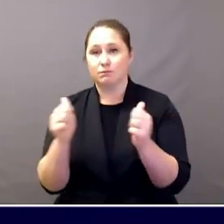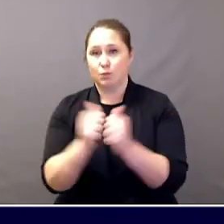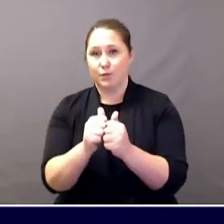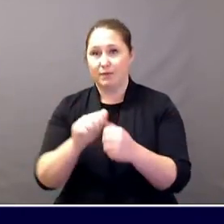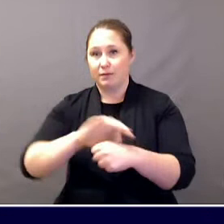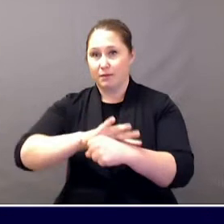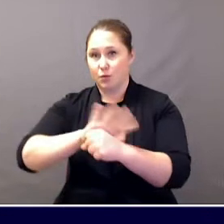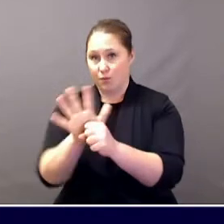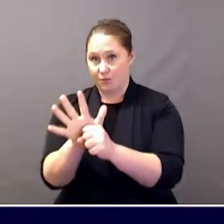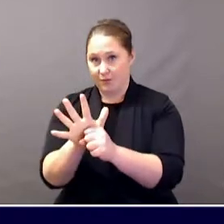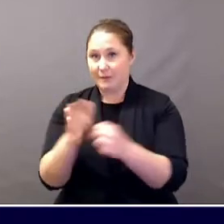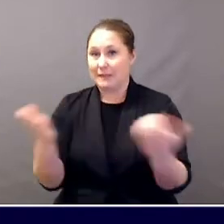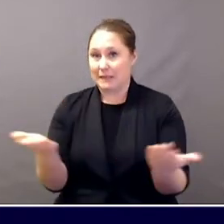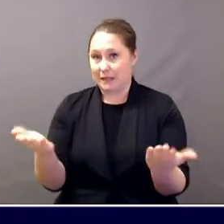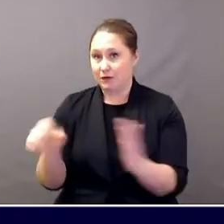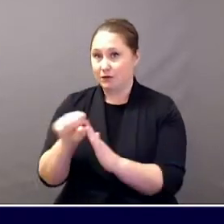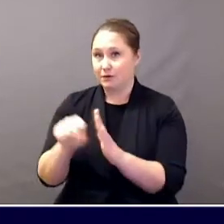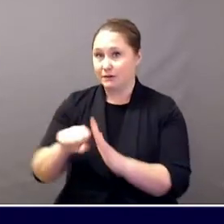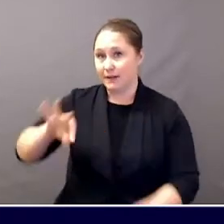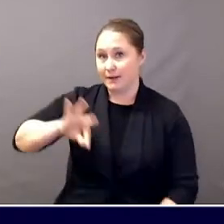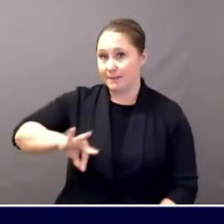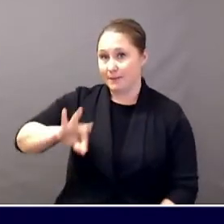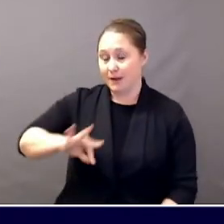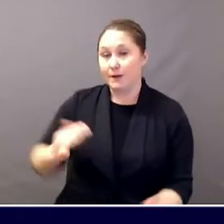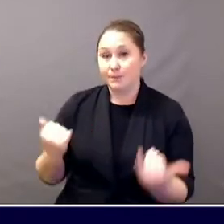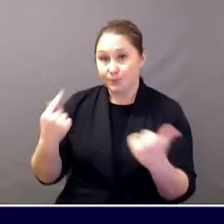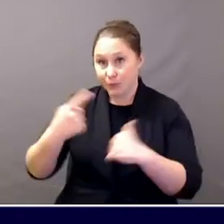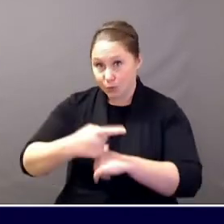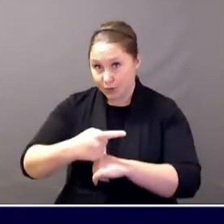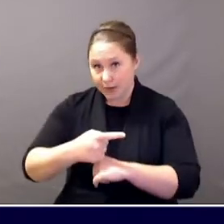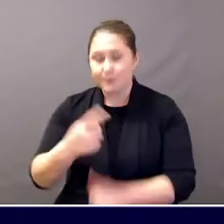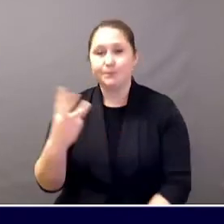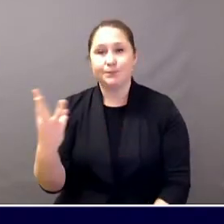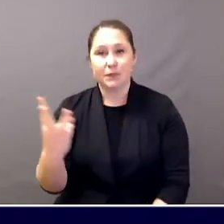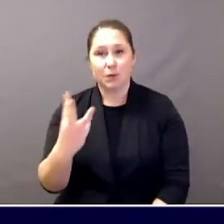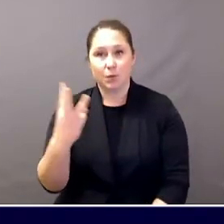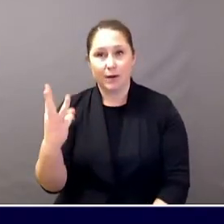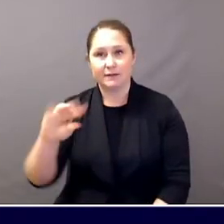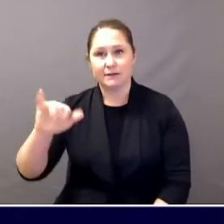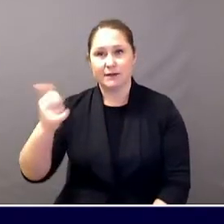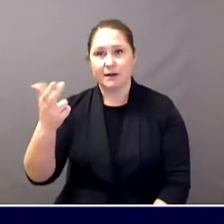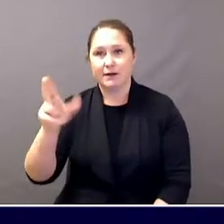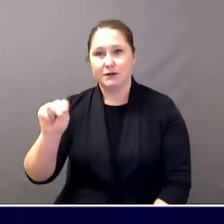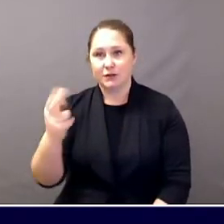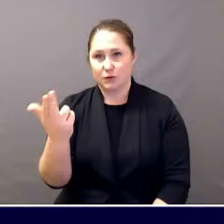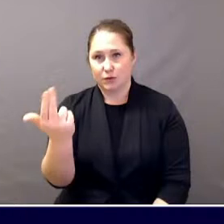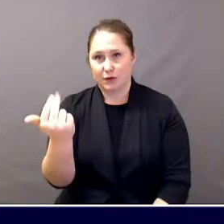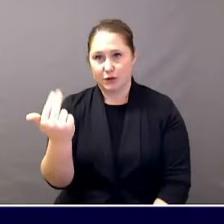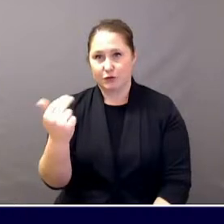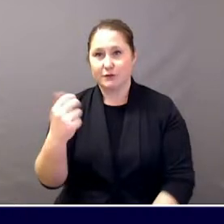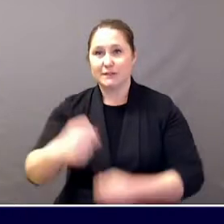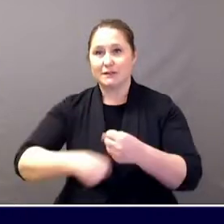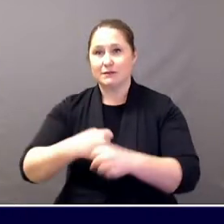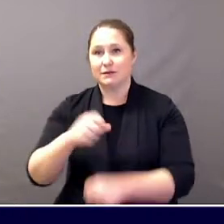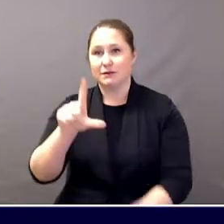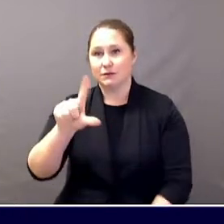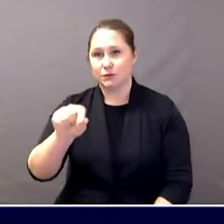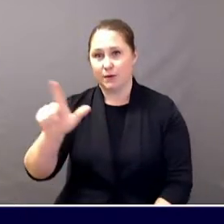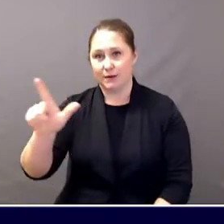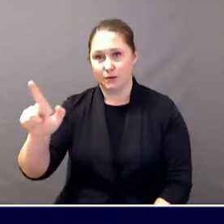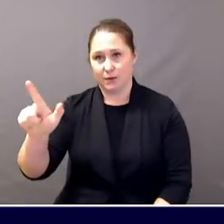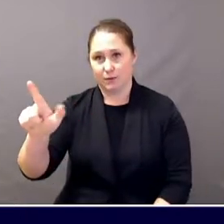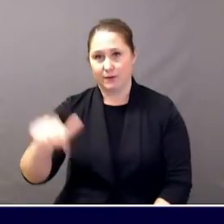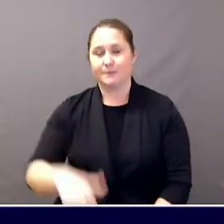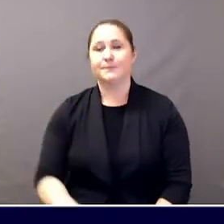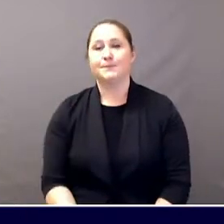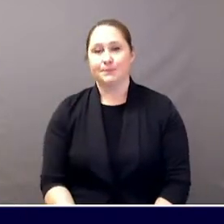respect to COVID-19 across the state of Maine for today, Wednesday, January 13th, 2021.